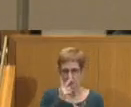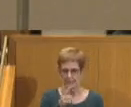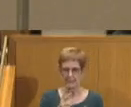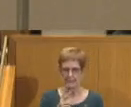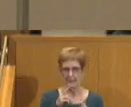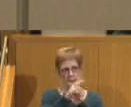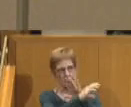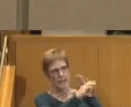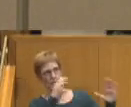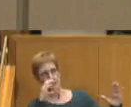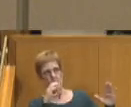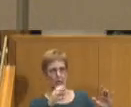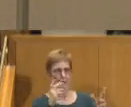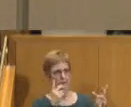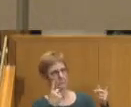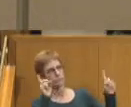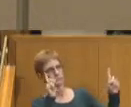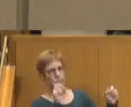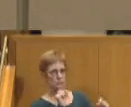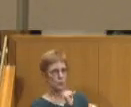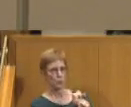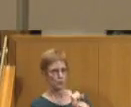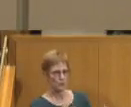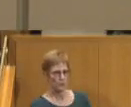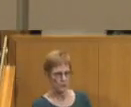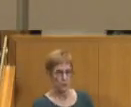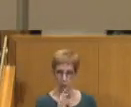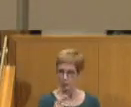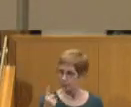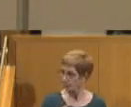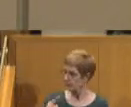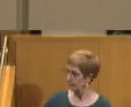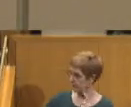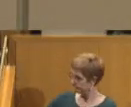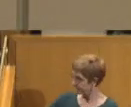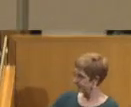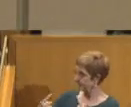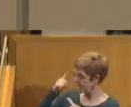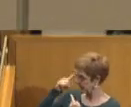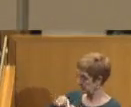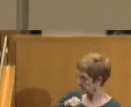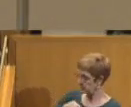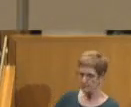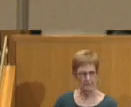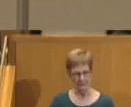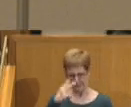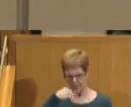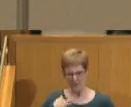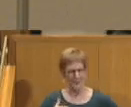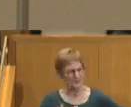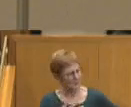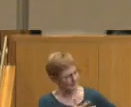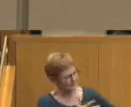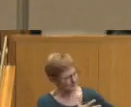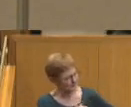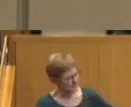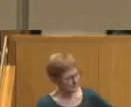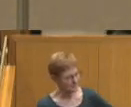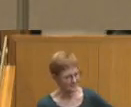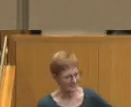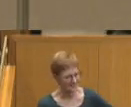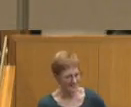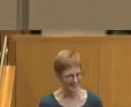someone mentioned, the truth, I think Tarek said, the truth of the matter is we all work together because we're really working on, we might have different points of view, but